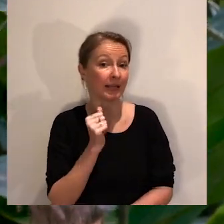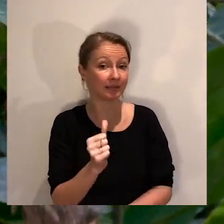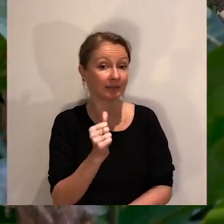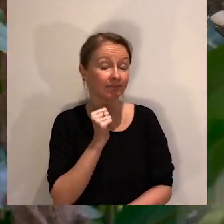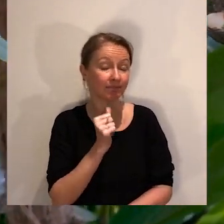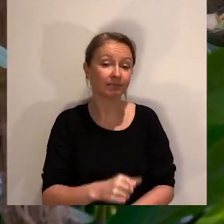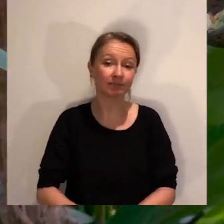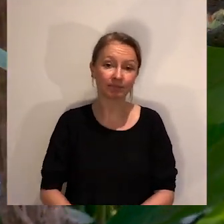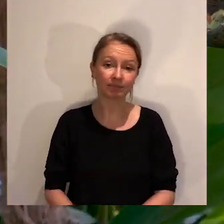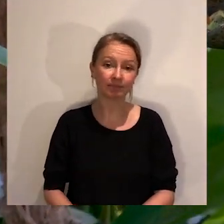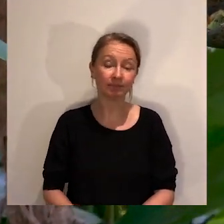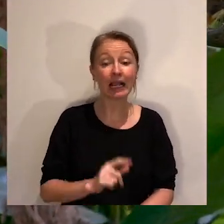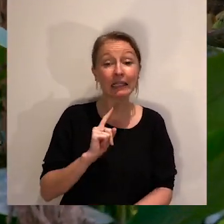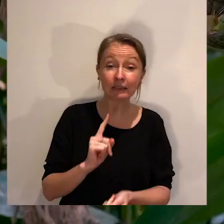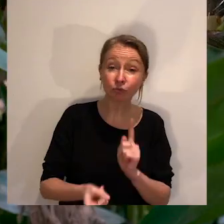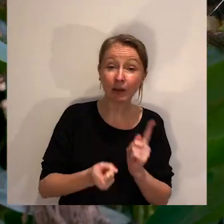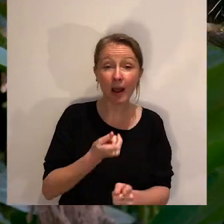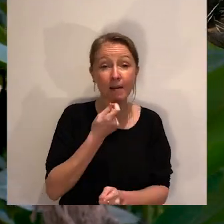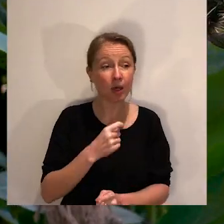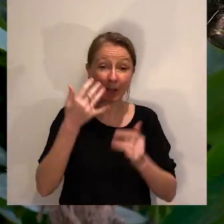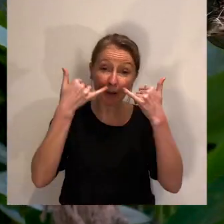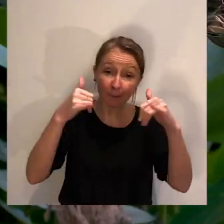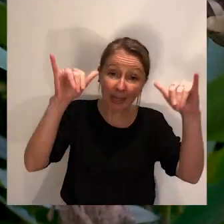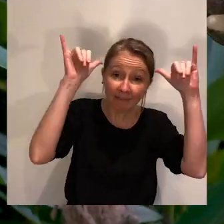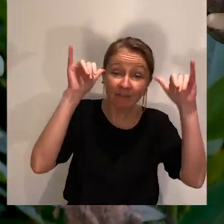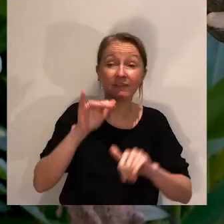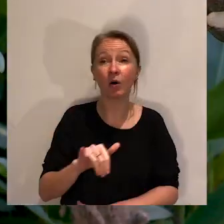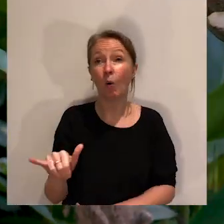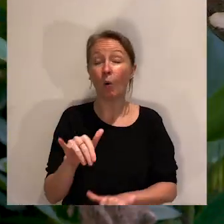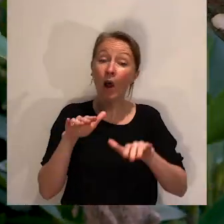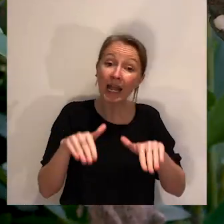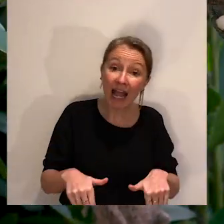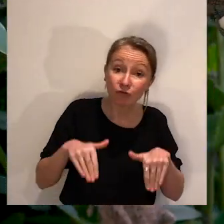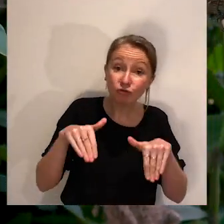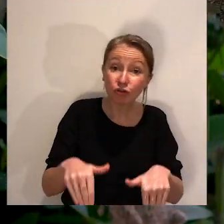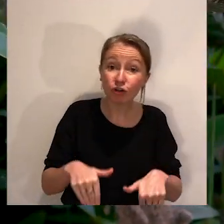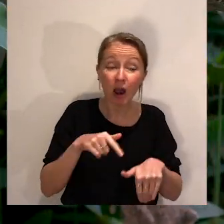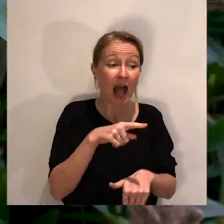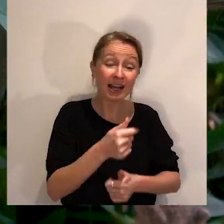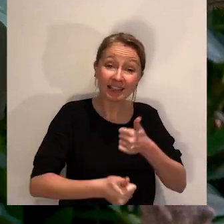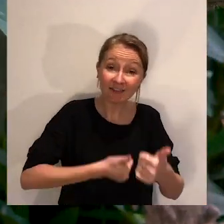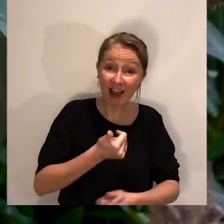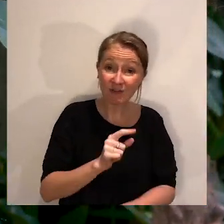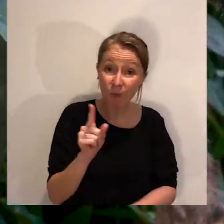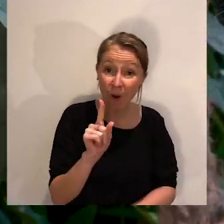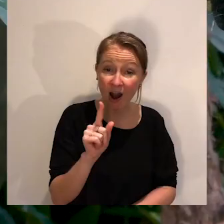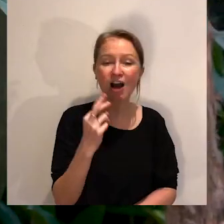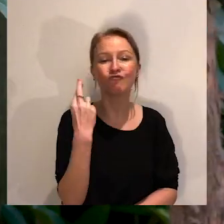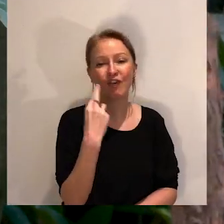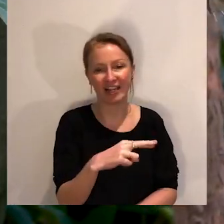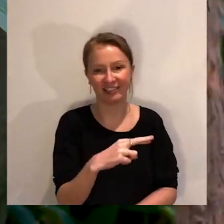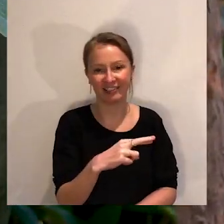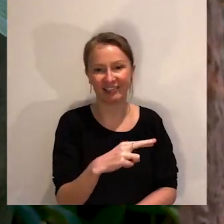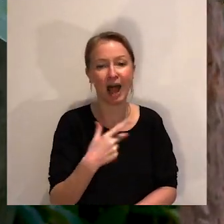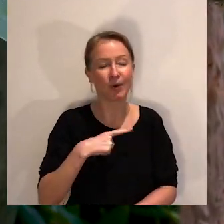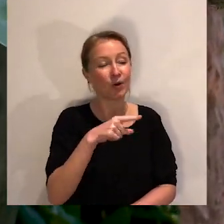So he gets sometimes some beef, some kangaroo. His favourite is actually rats. Being an older animal,